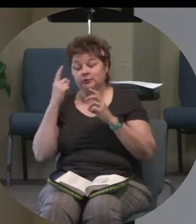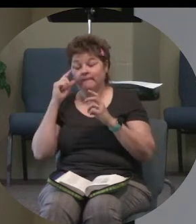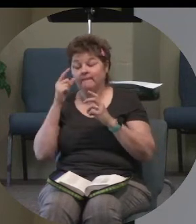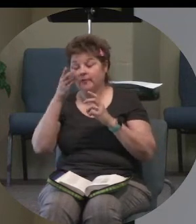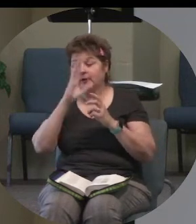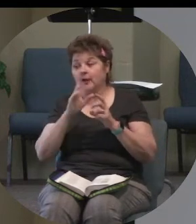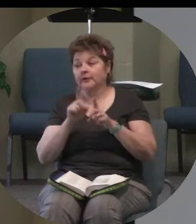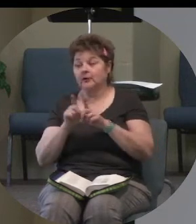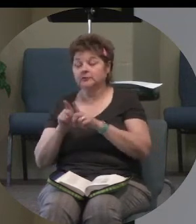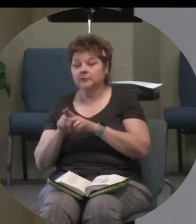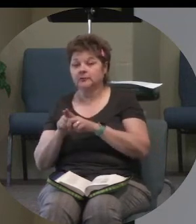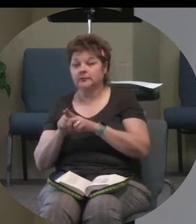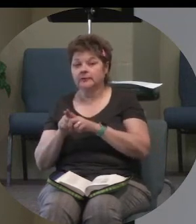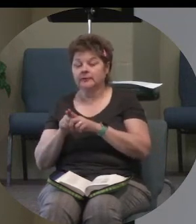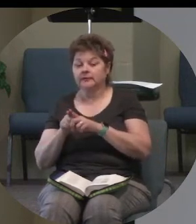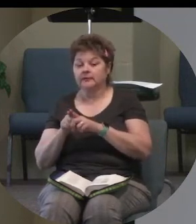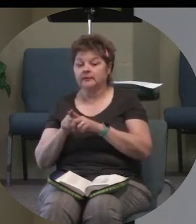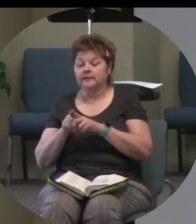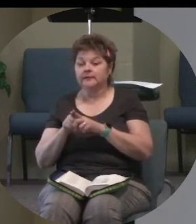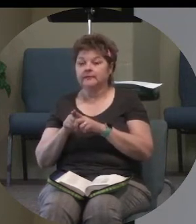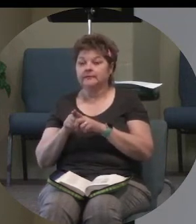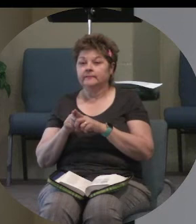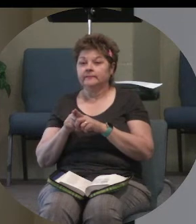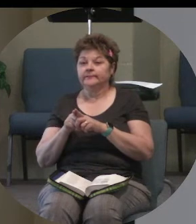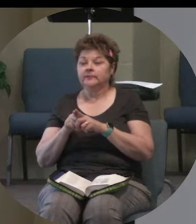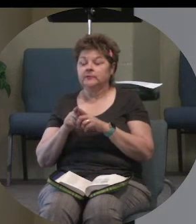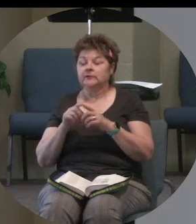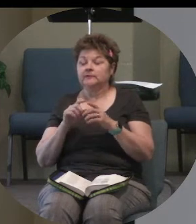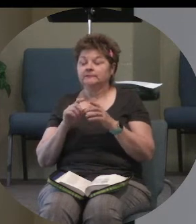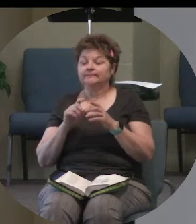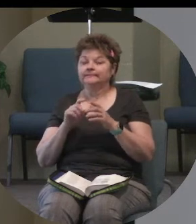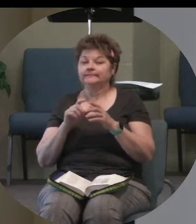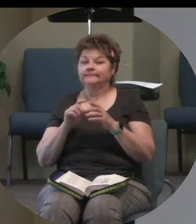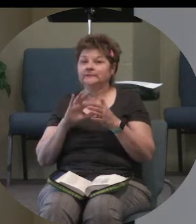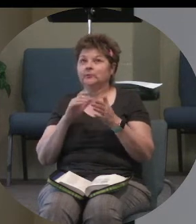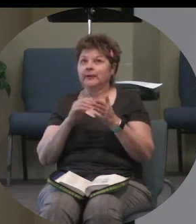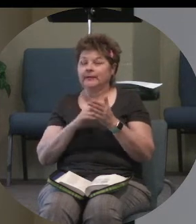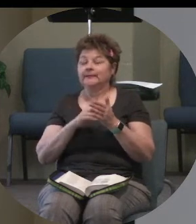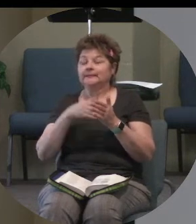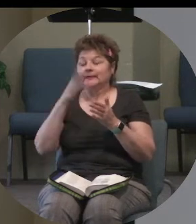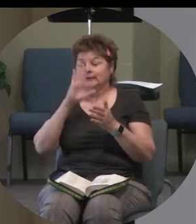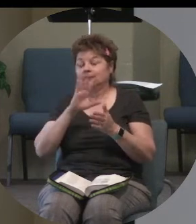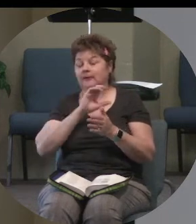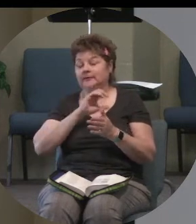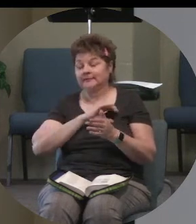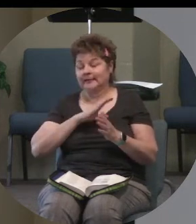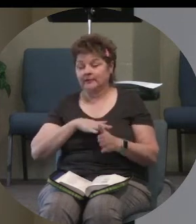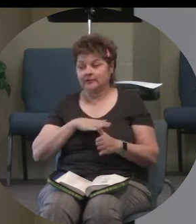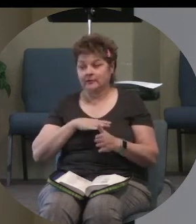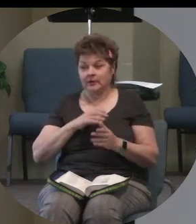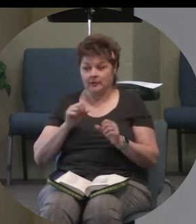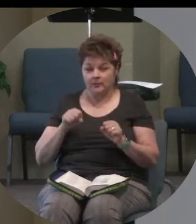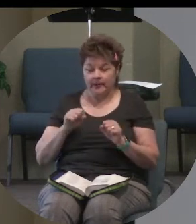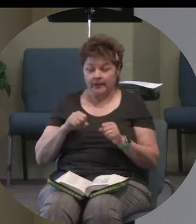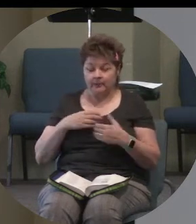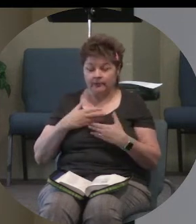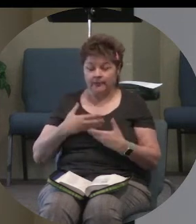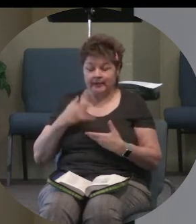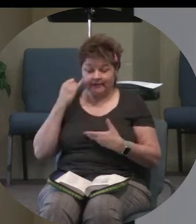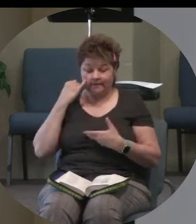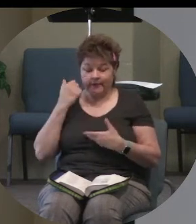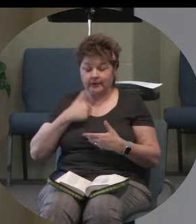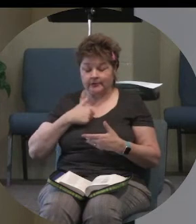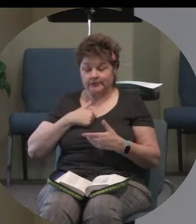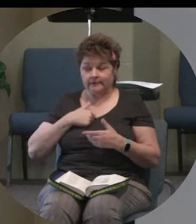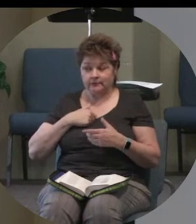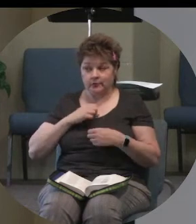directly assault the character of God? Are we able to admit, right, if we're creating the pressure, right? In